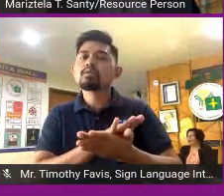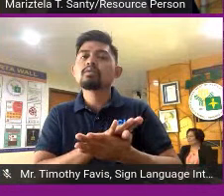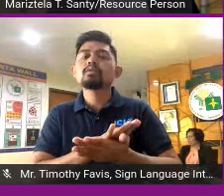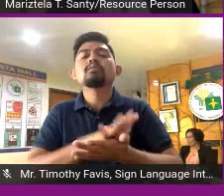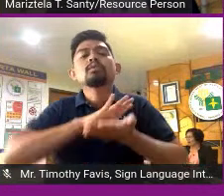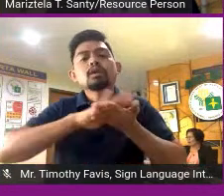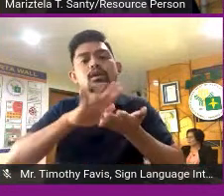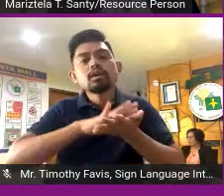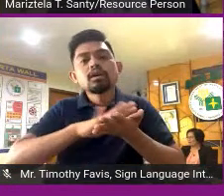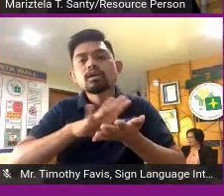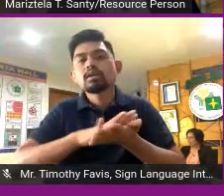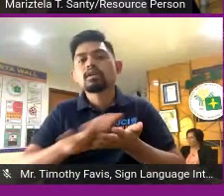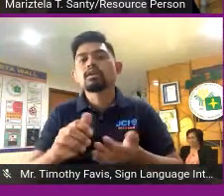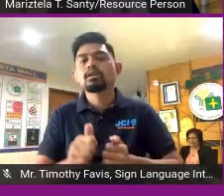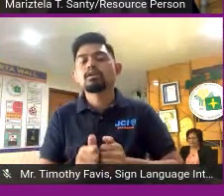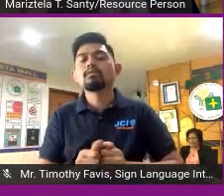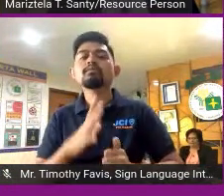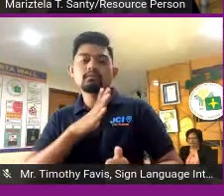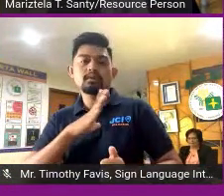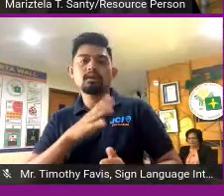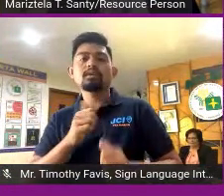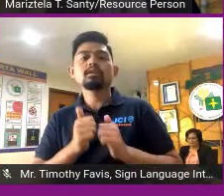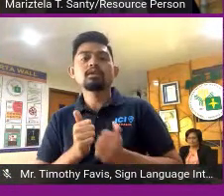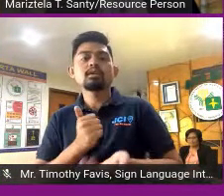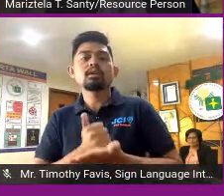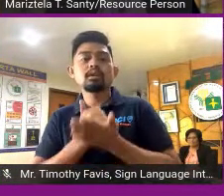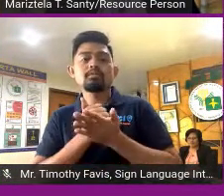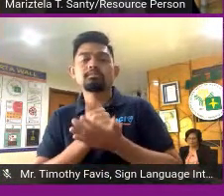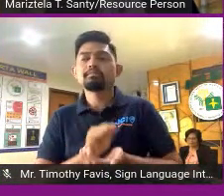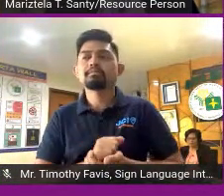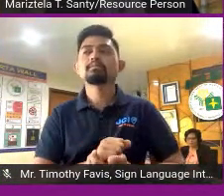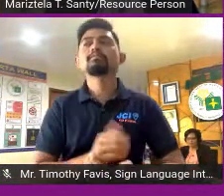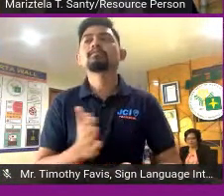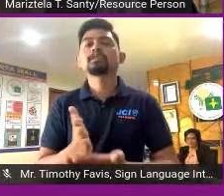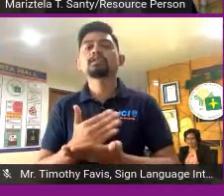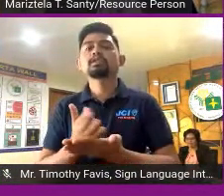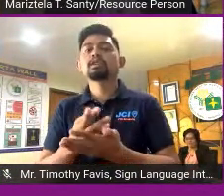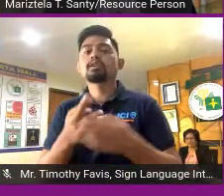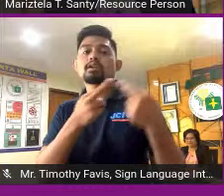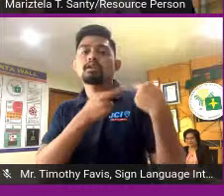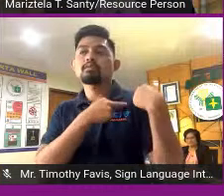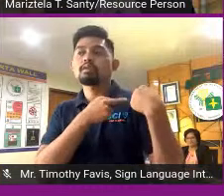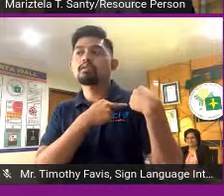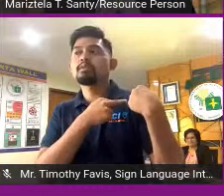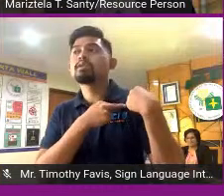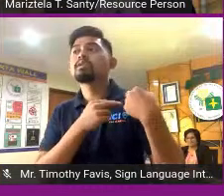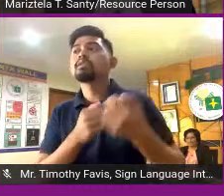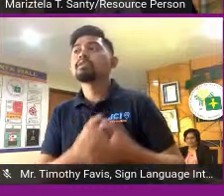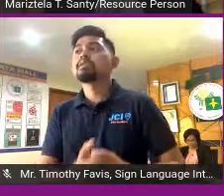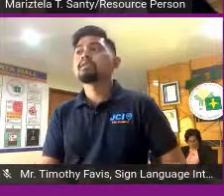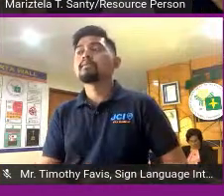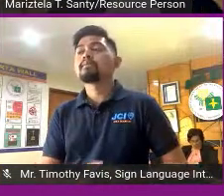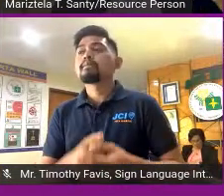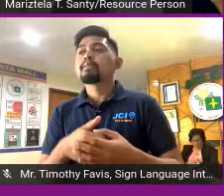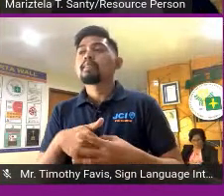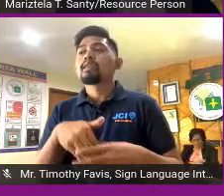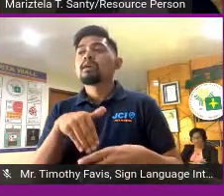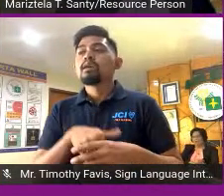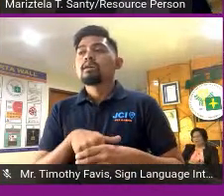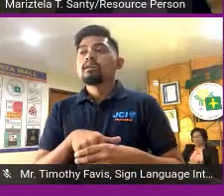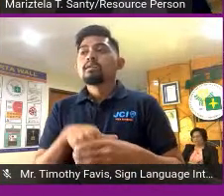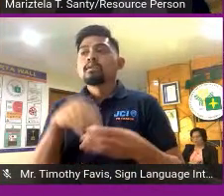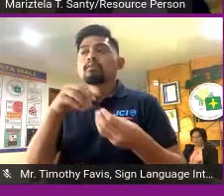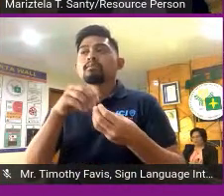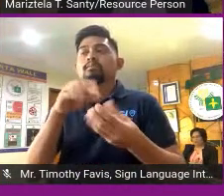o inaapi mo ang asawa mong babae. So there must be sharing of responsibilities in